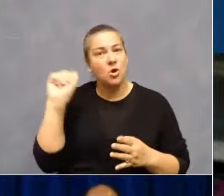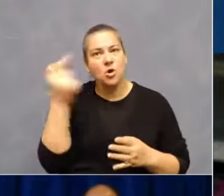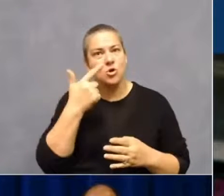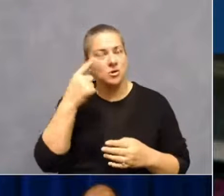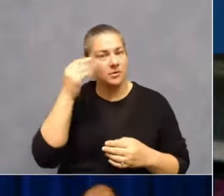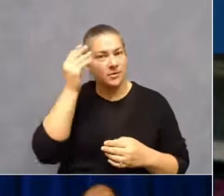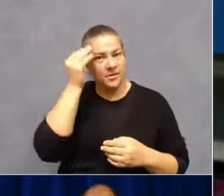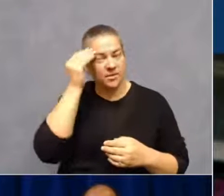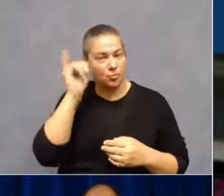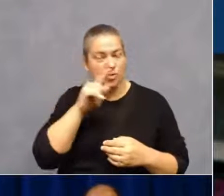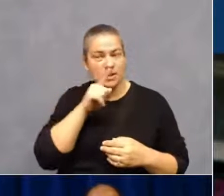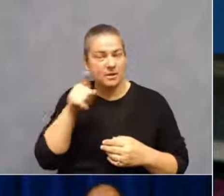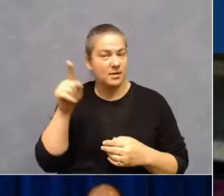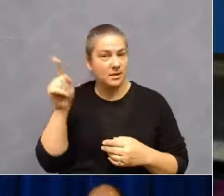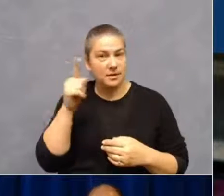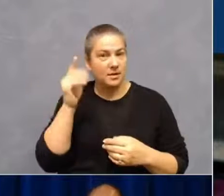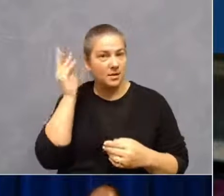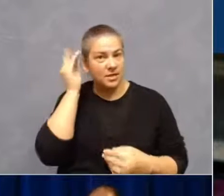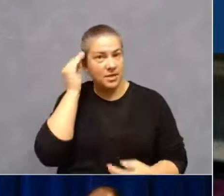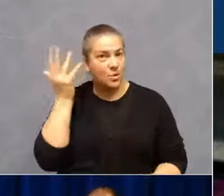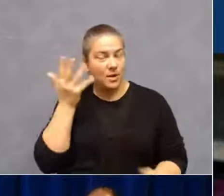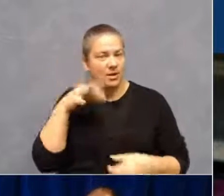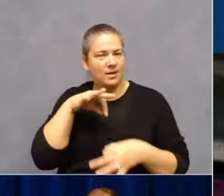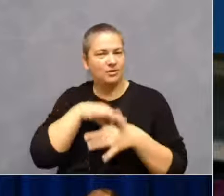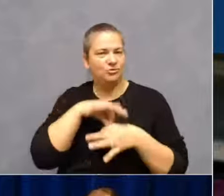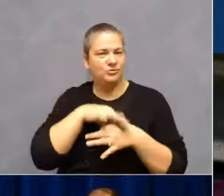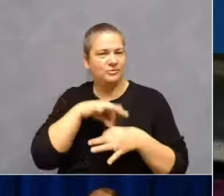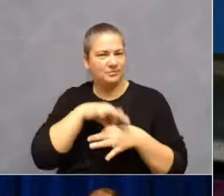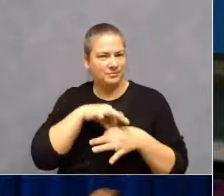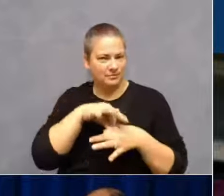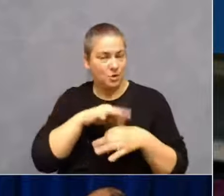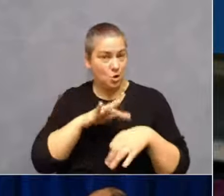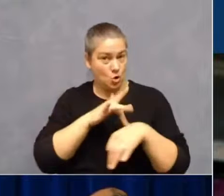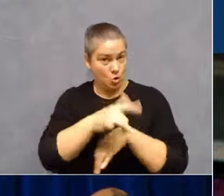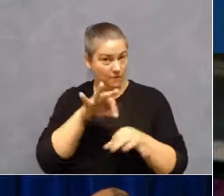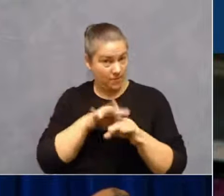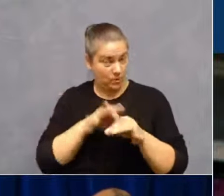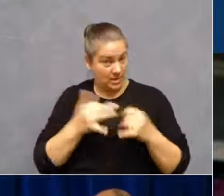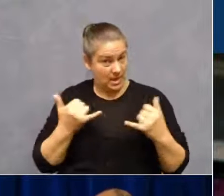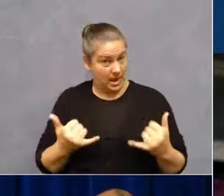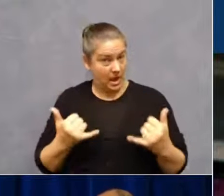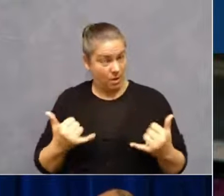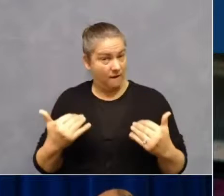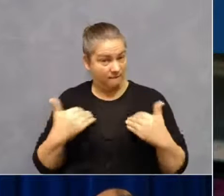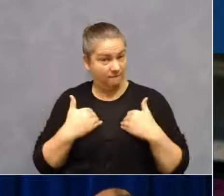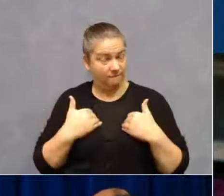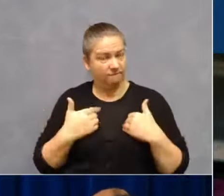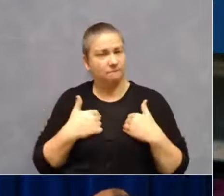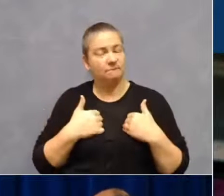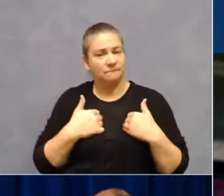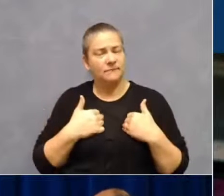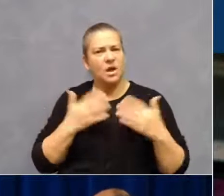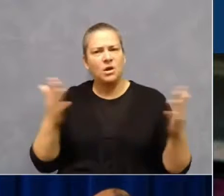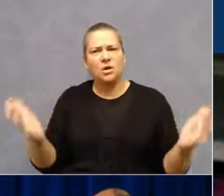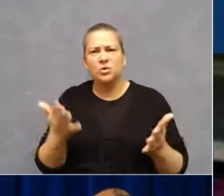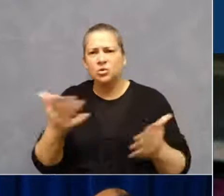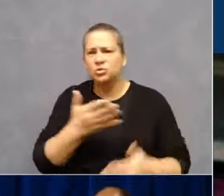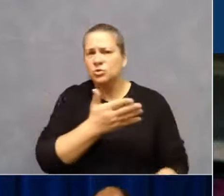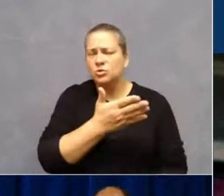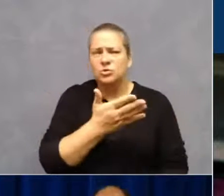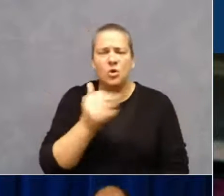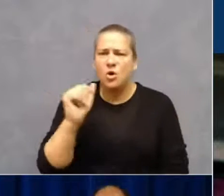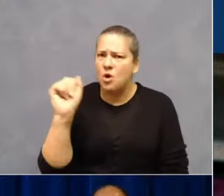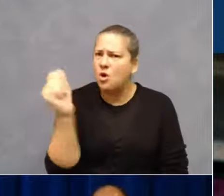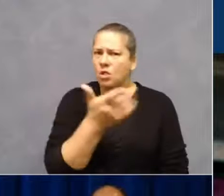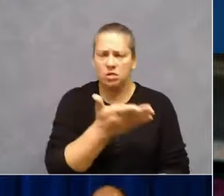today is Election Day. Early voting is going on now. I would encourage all of you to